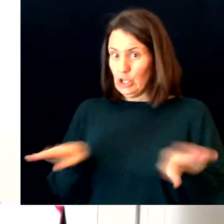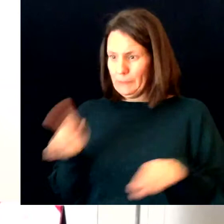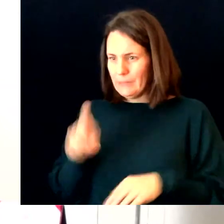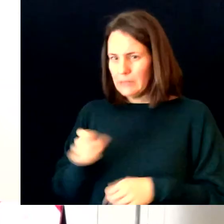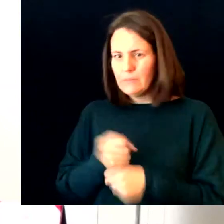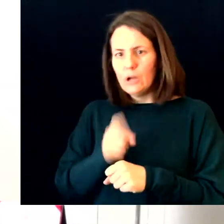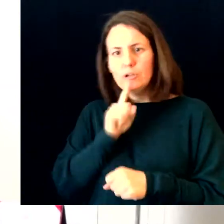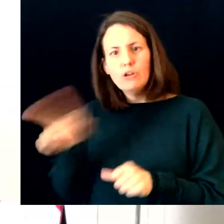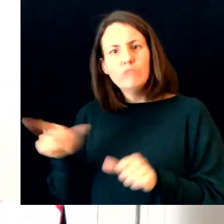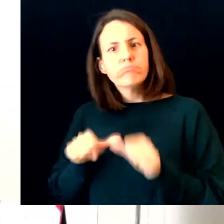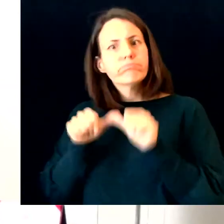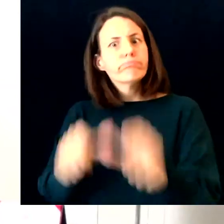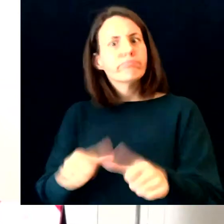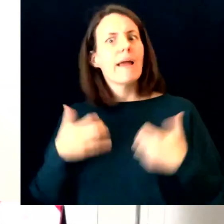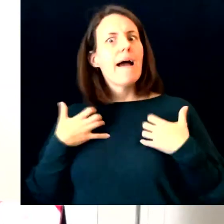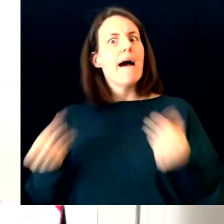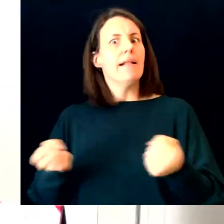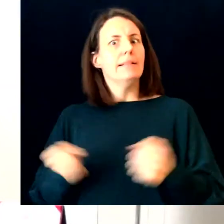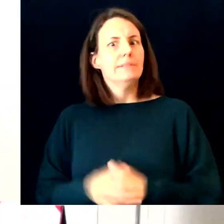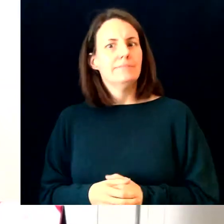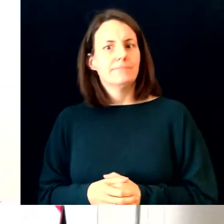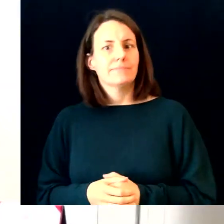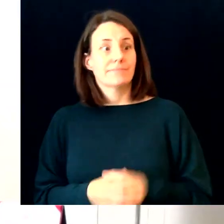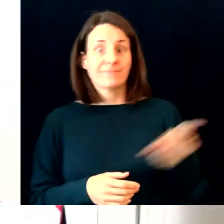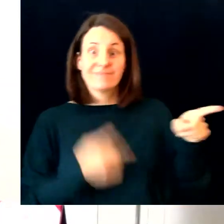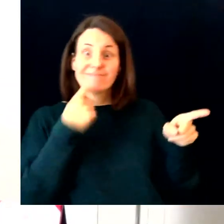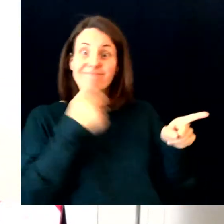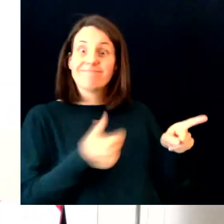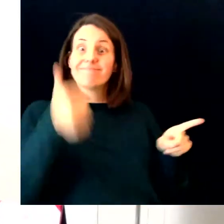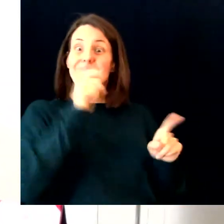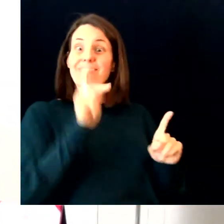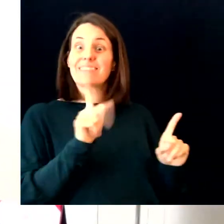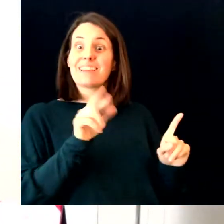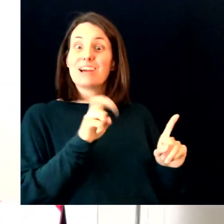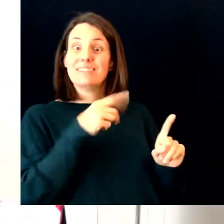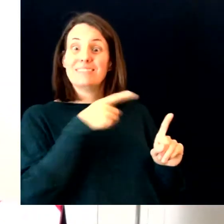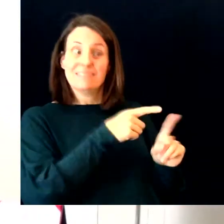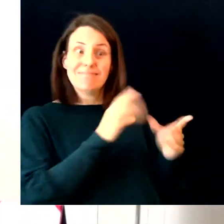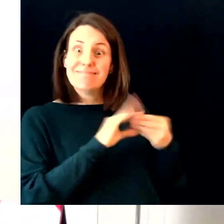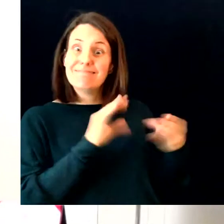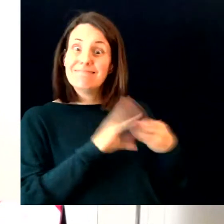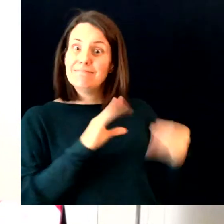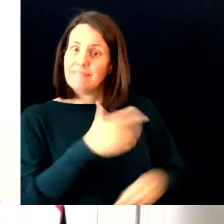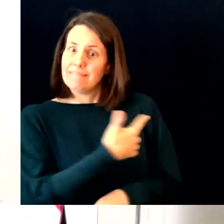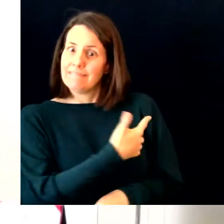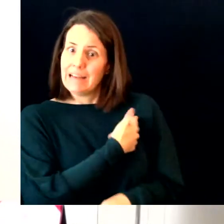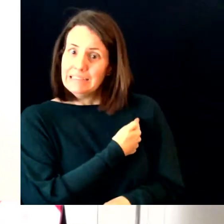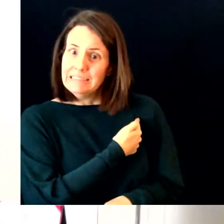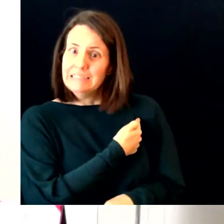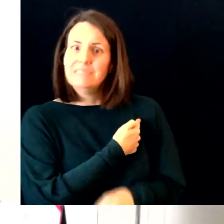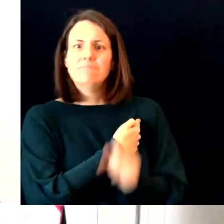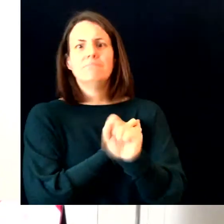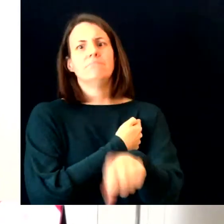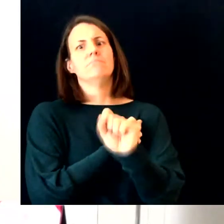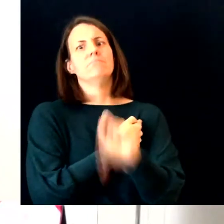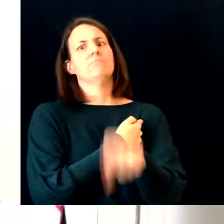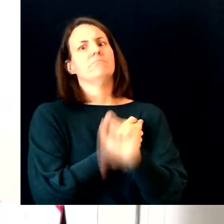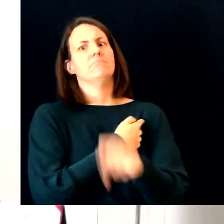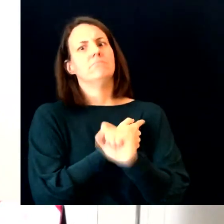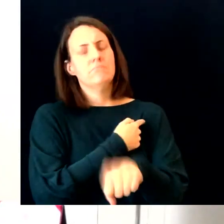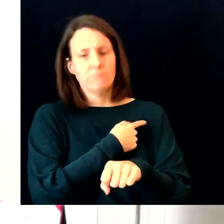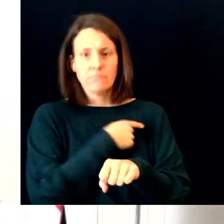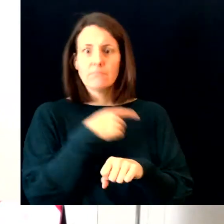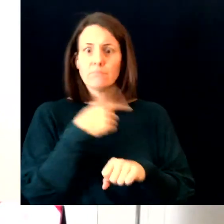vaccinated against COVID-19 and getting them boosted if they're eligible, not only protects them from the short-term impacts